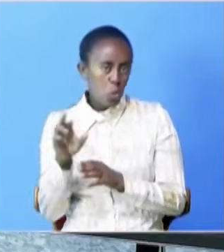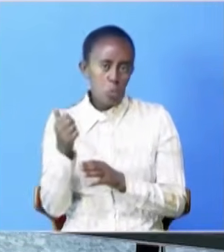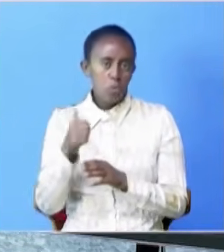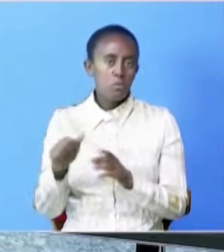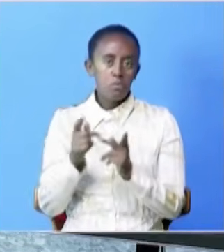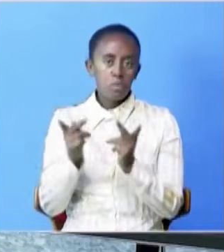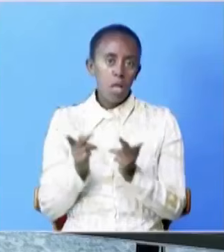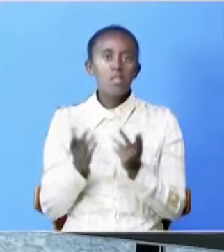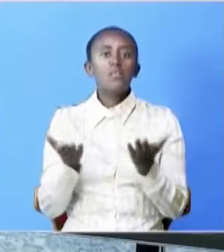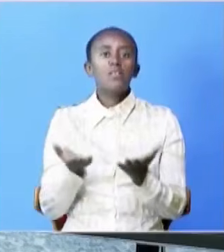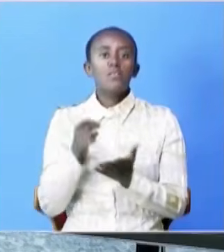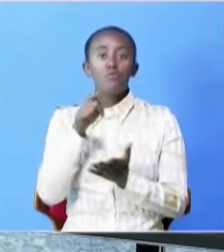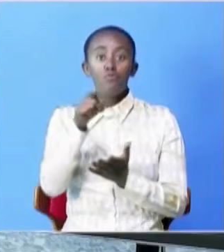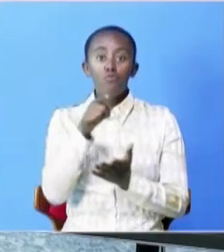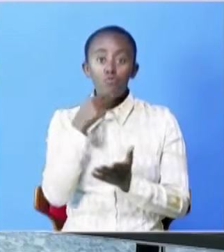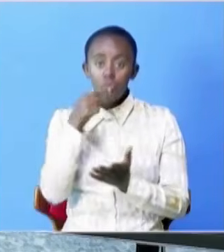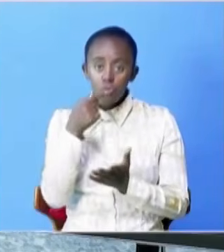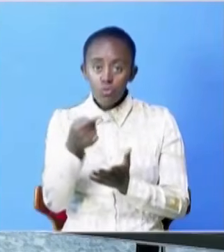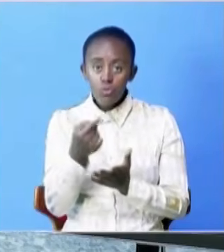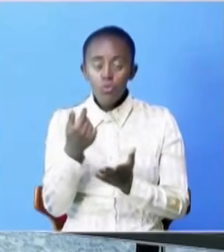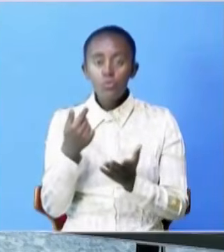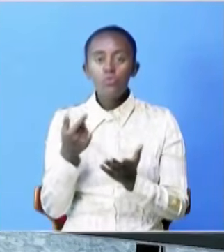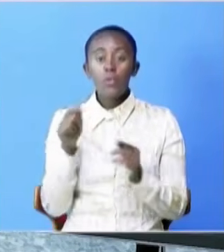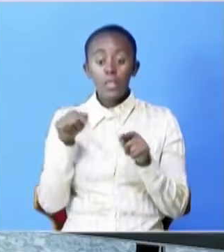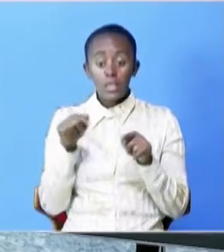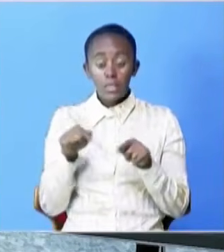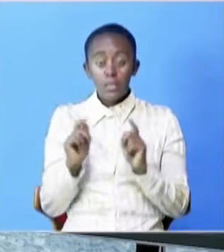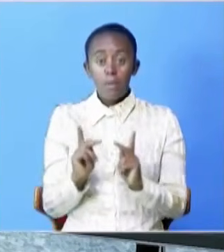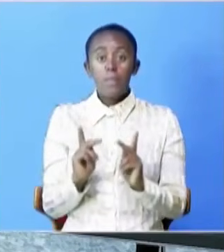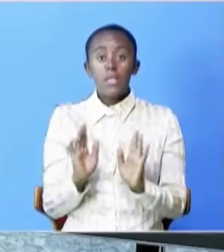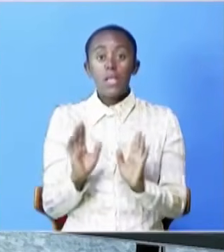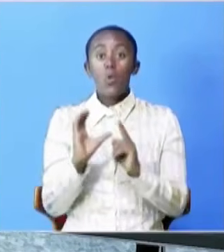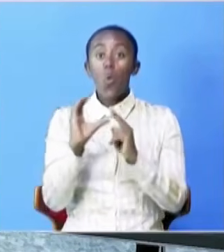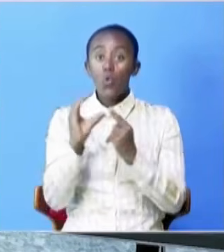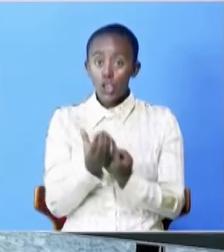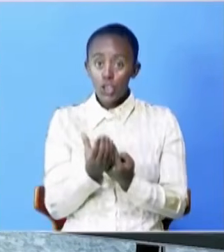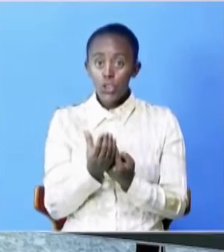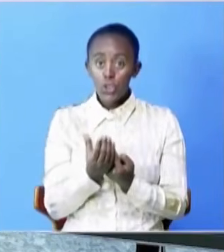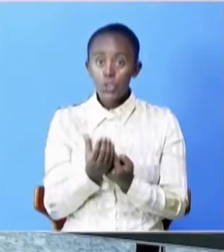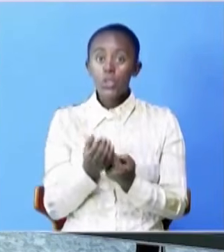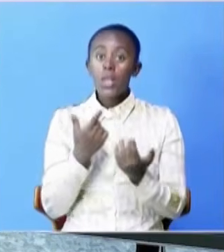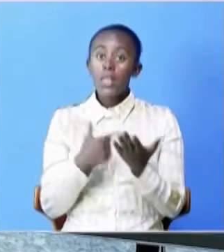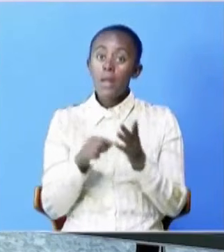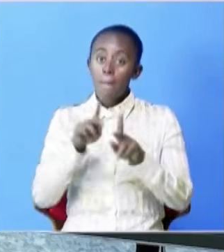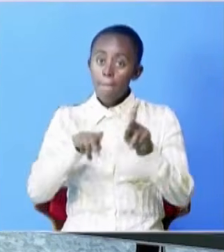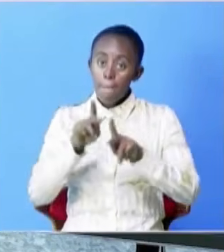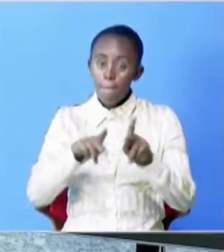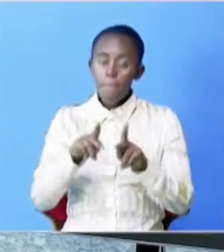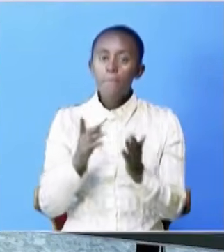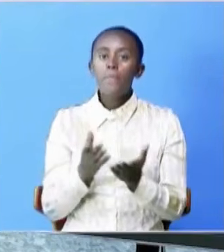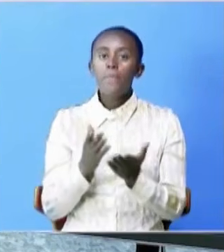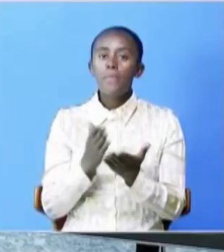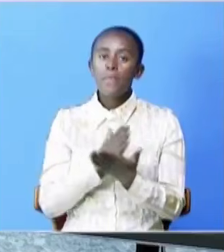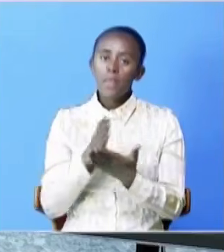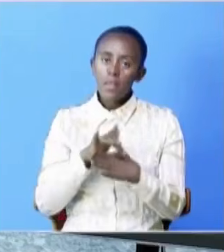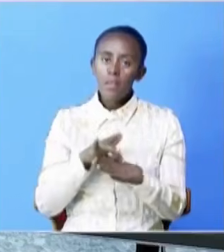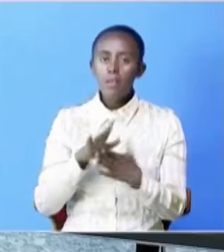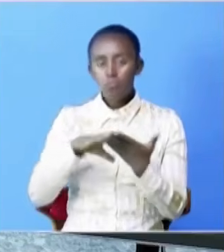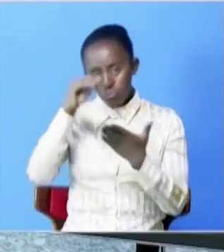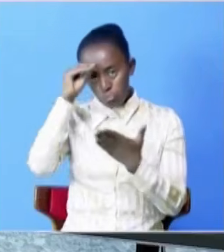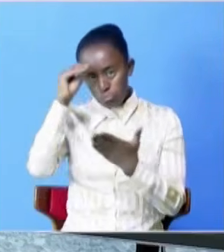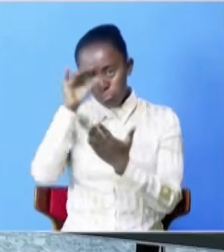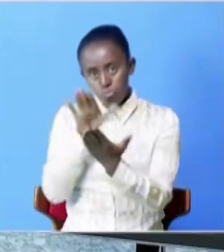you are what? Saying at this present moment, at this present condition, these people are attending school or they